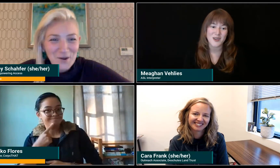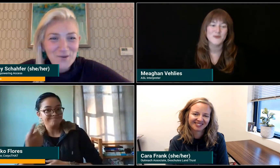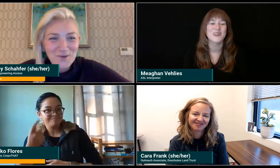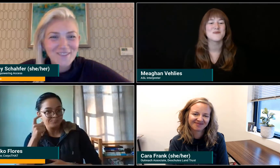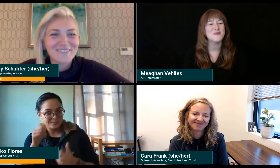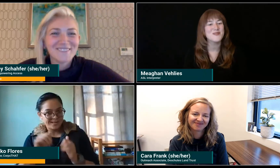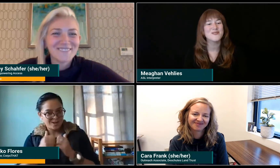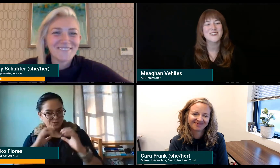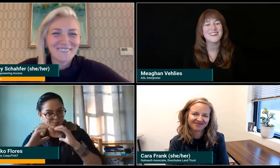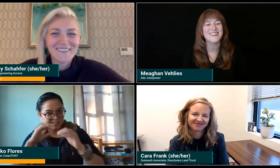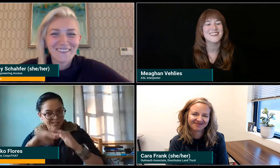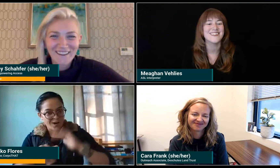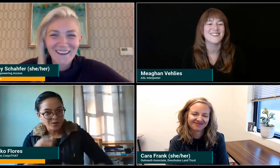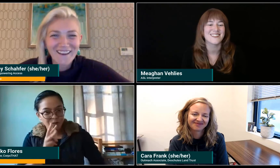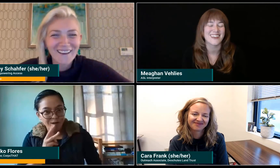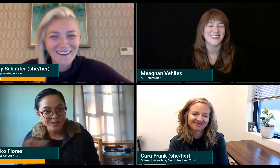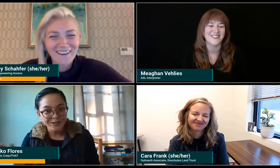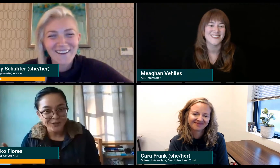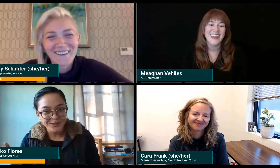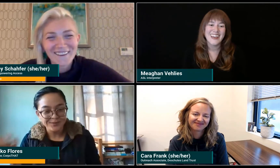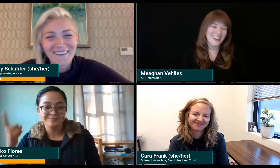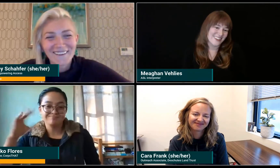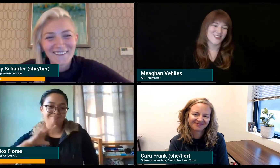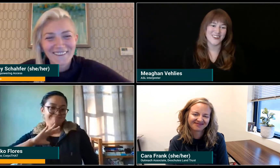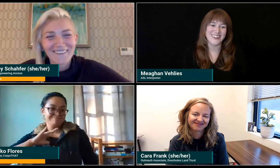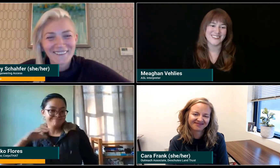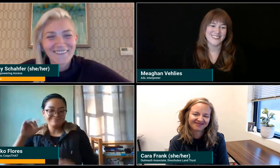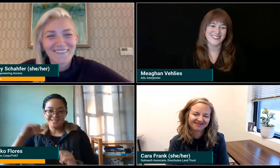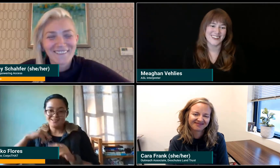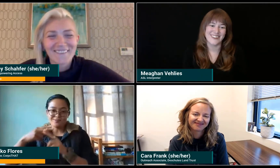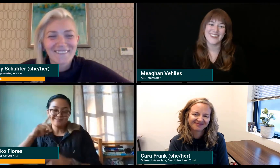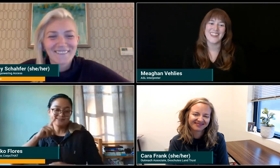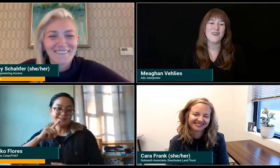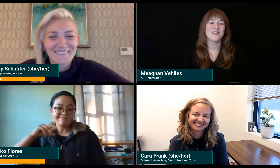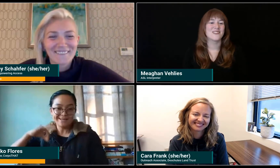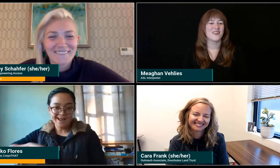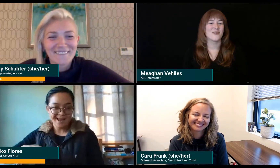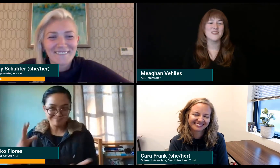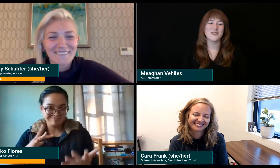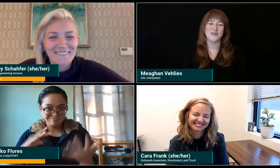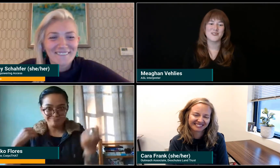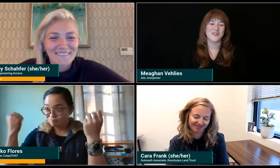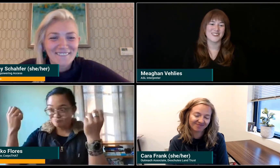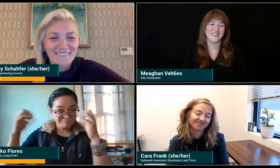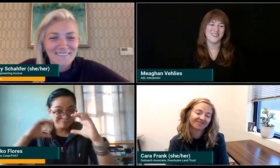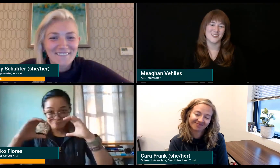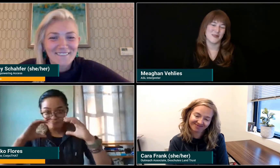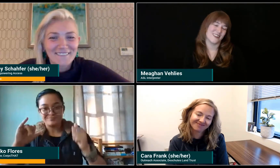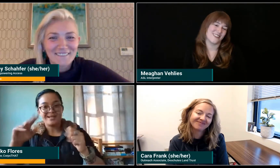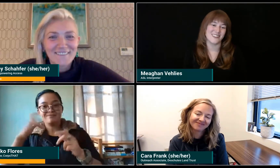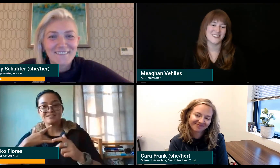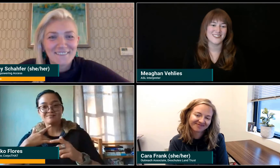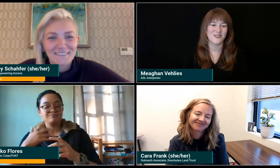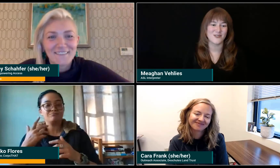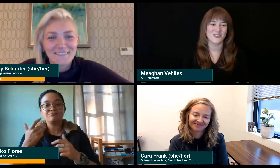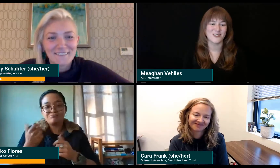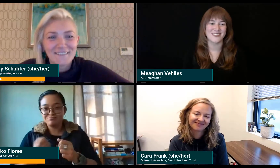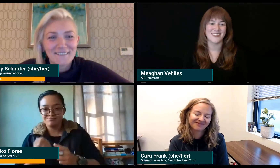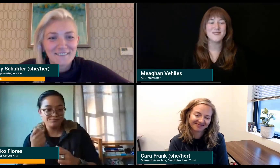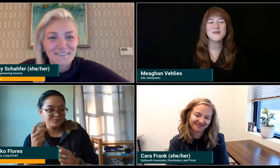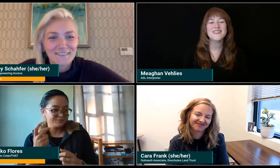whole time, while the people who were hearing and didn't know sign language couldn't. And that was a really wonderful thing to experience. Just,